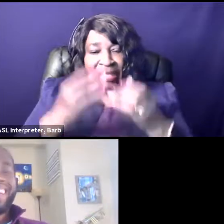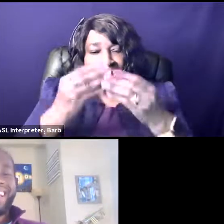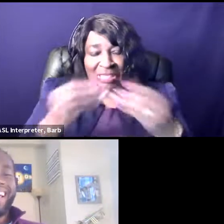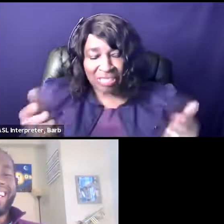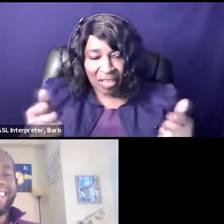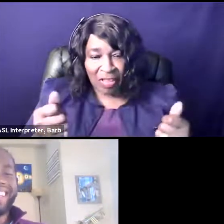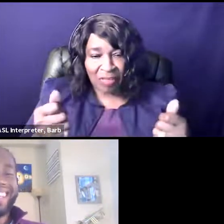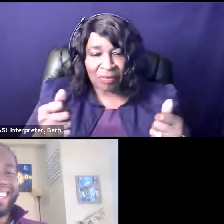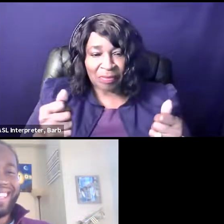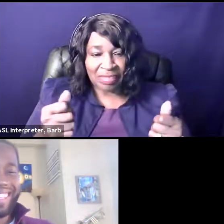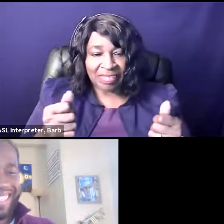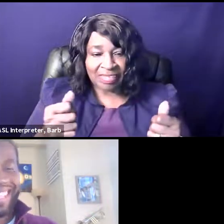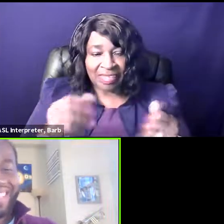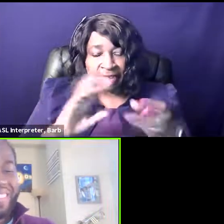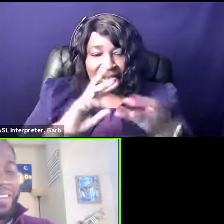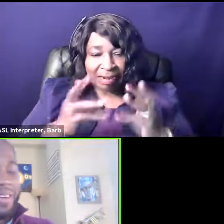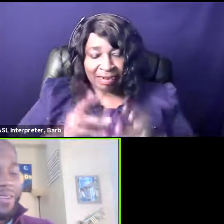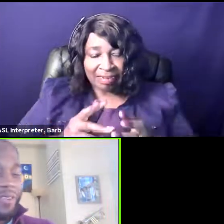right, step one.